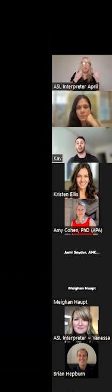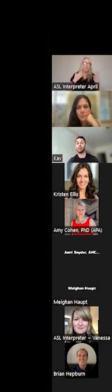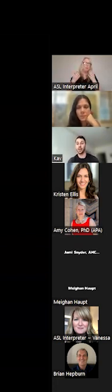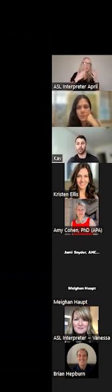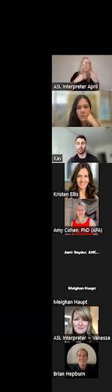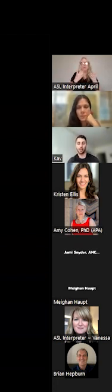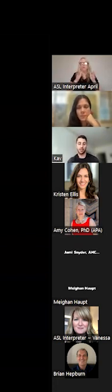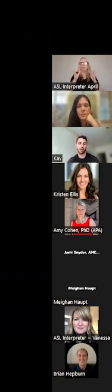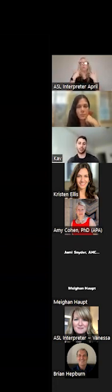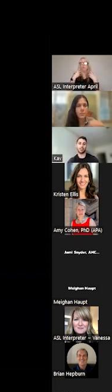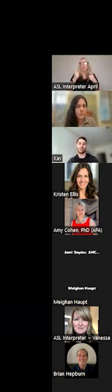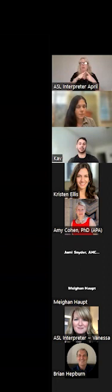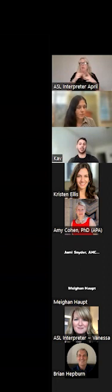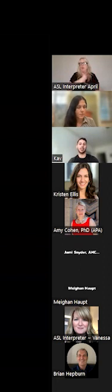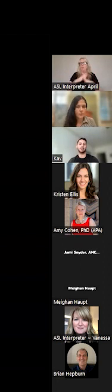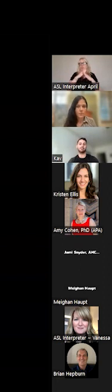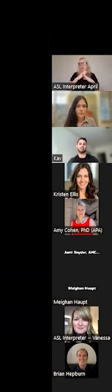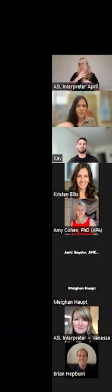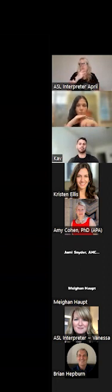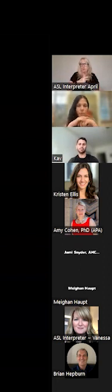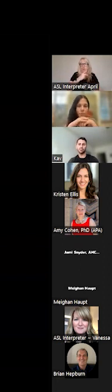well-being, preventive care, all these things.